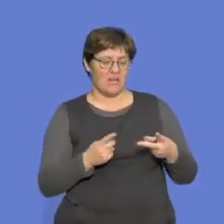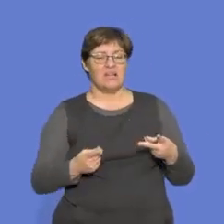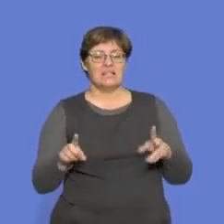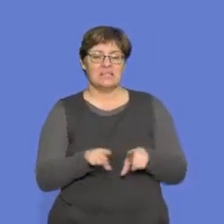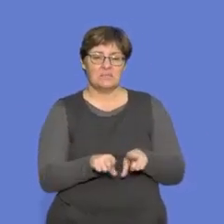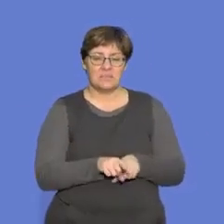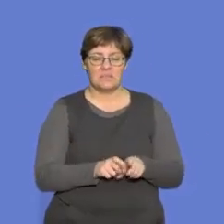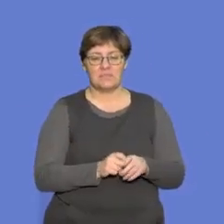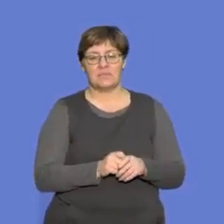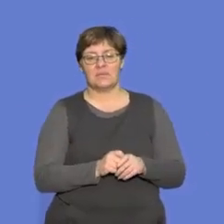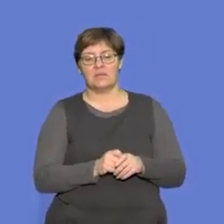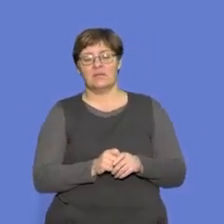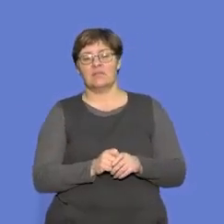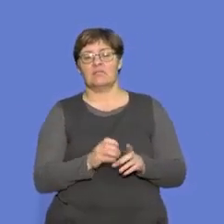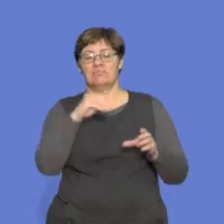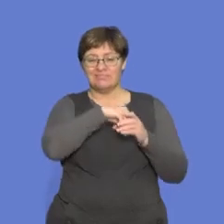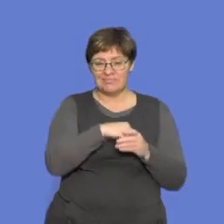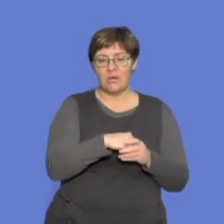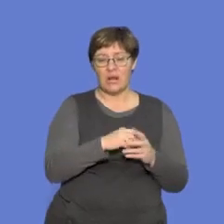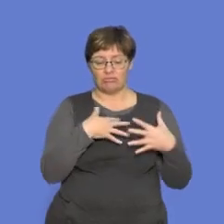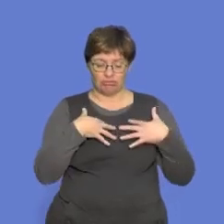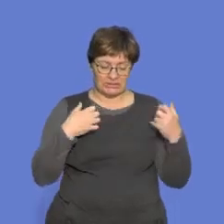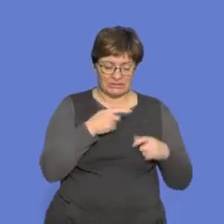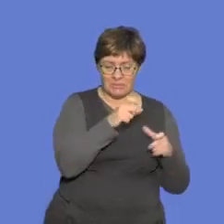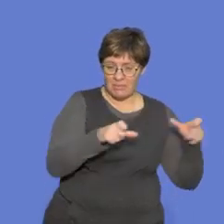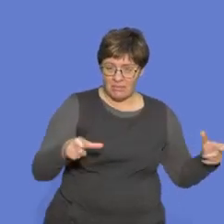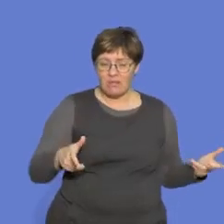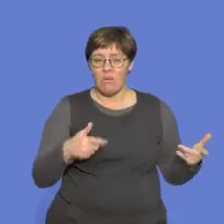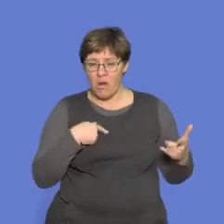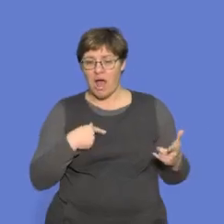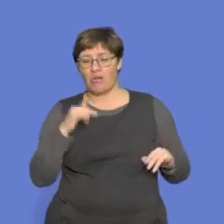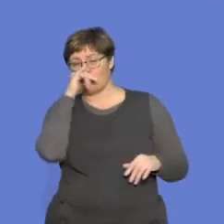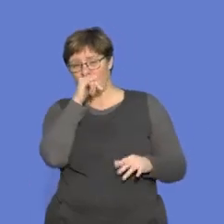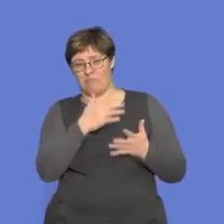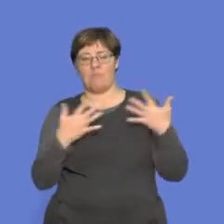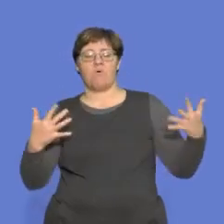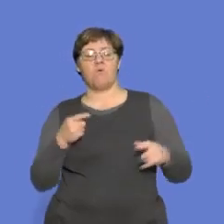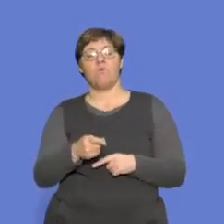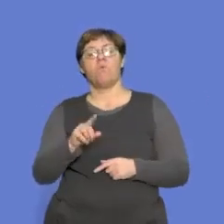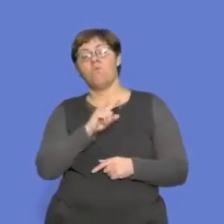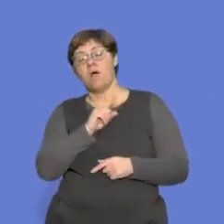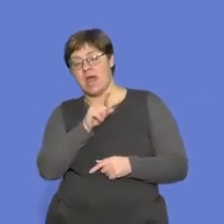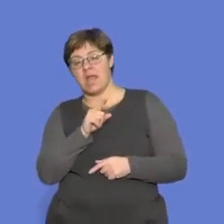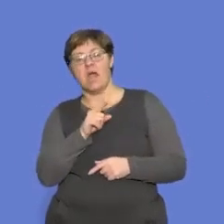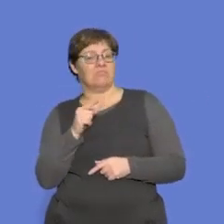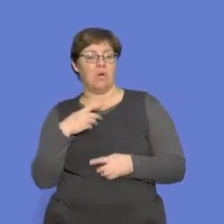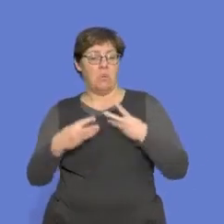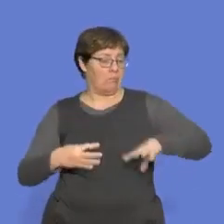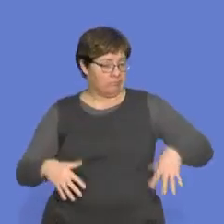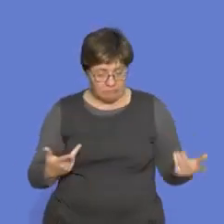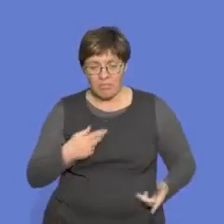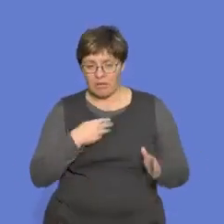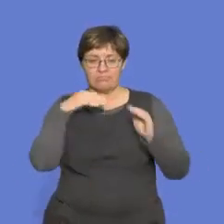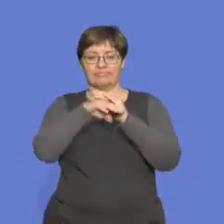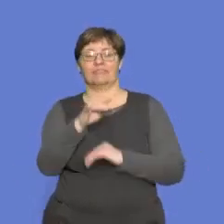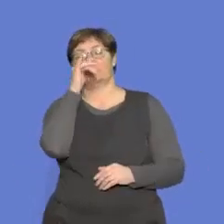the stress of individuals and may lead to crime because individuals now face the threat of unemployment and lack of earning